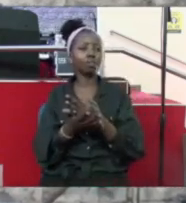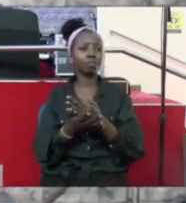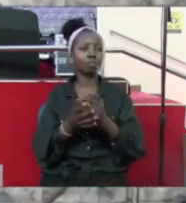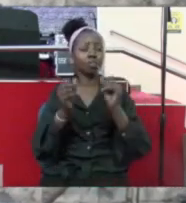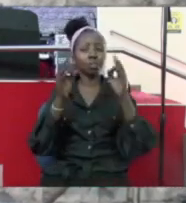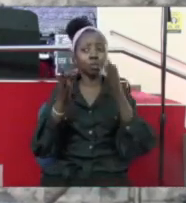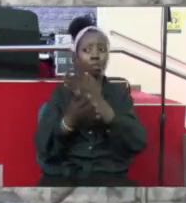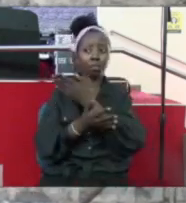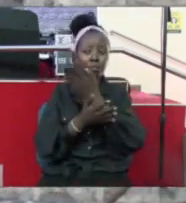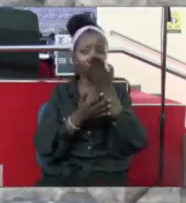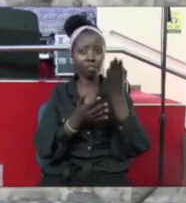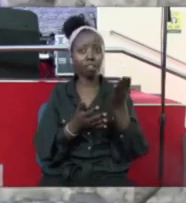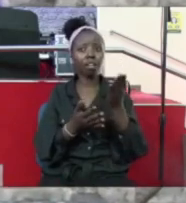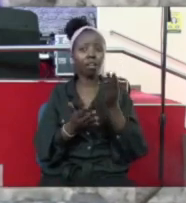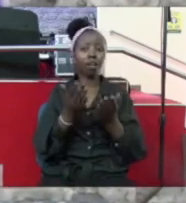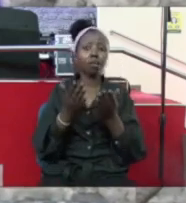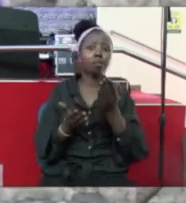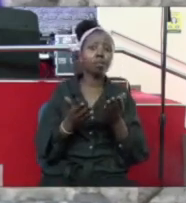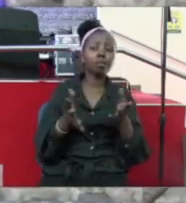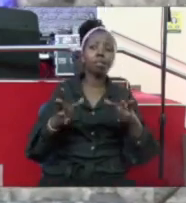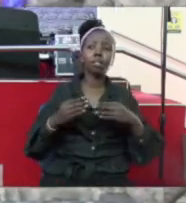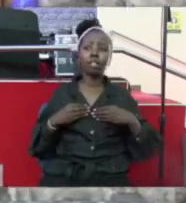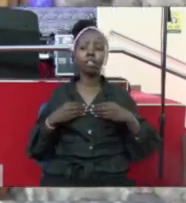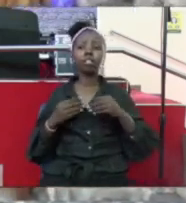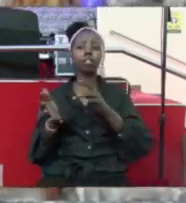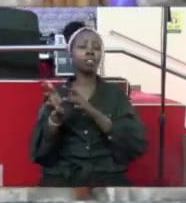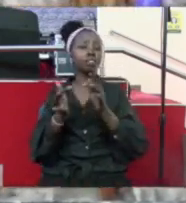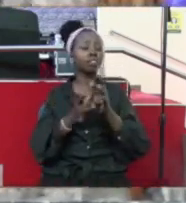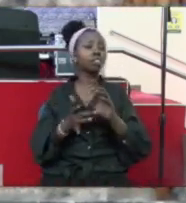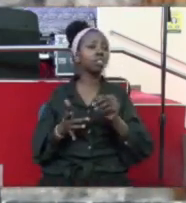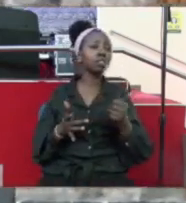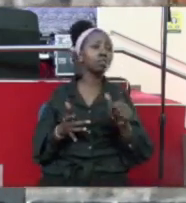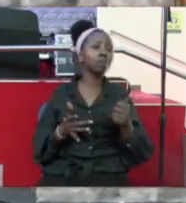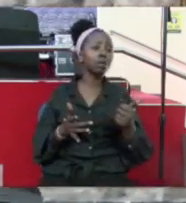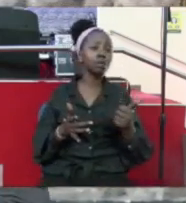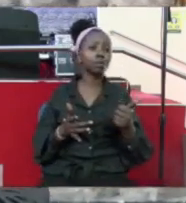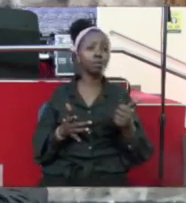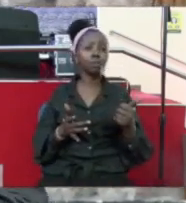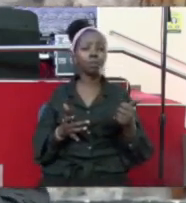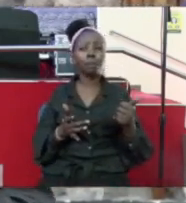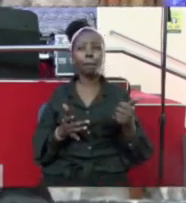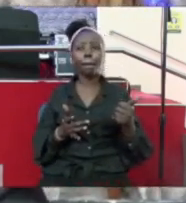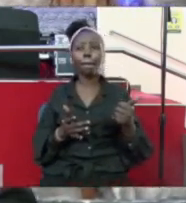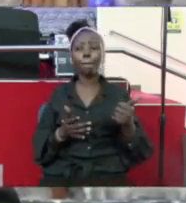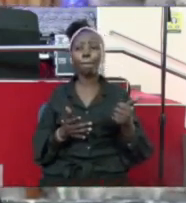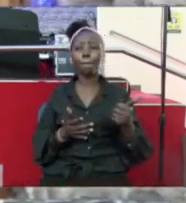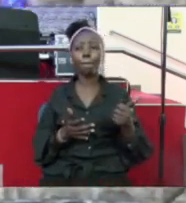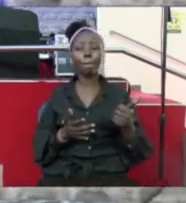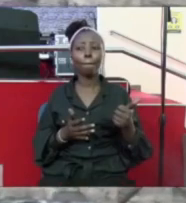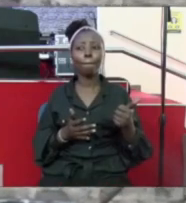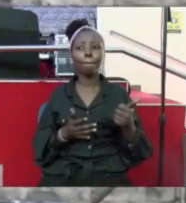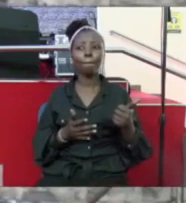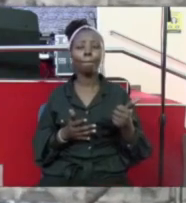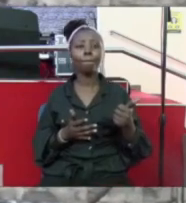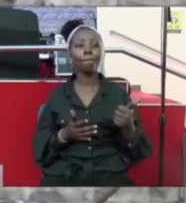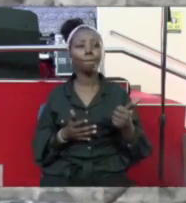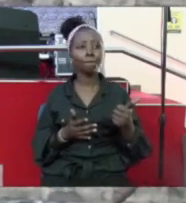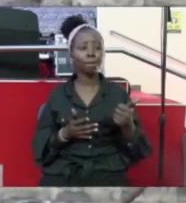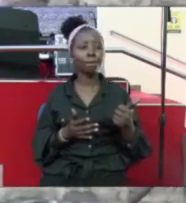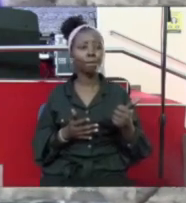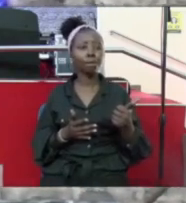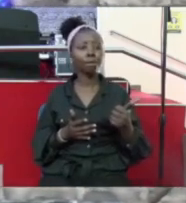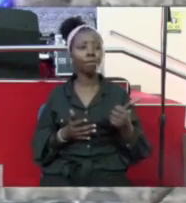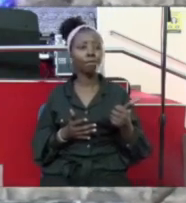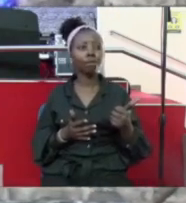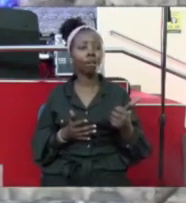there, maybe and you have not received Jesus as Lord and Savior of your life. Basi kama uko pale na hujampokea Yesu kama Bwana na Mwokozi wa maisha